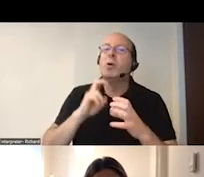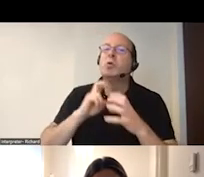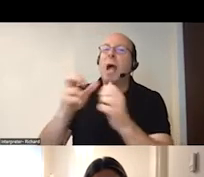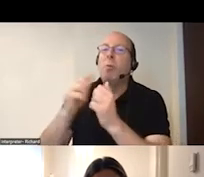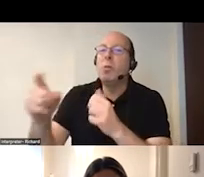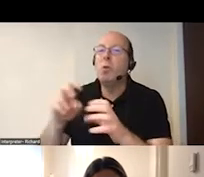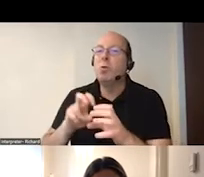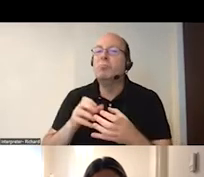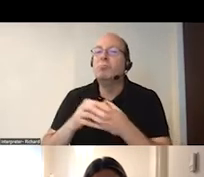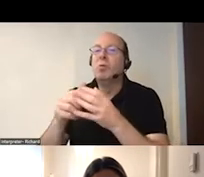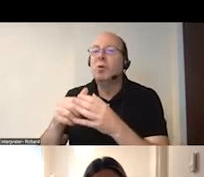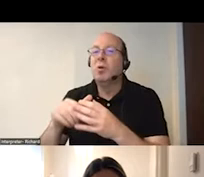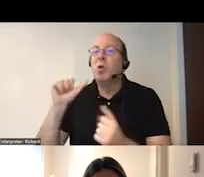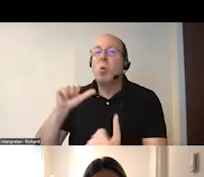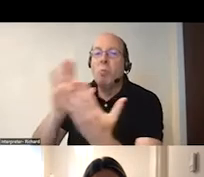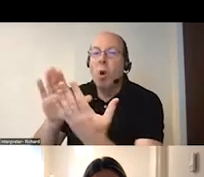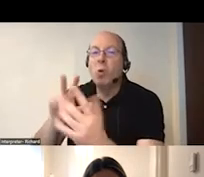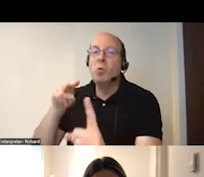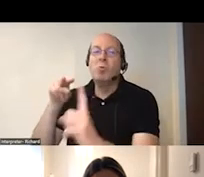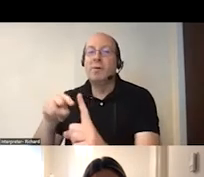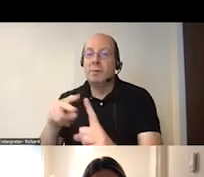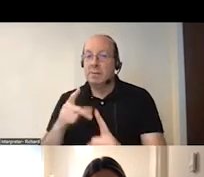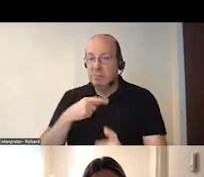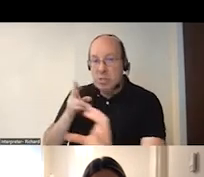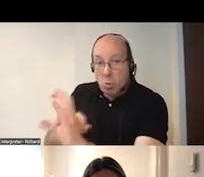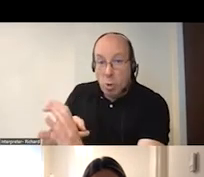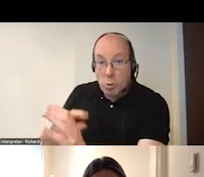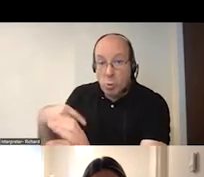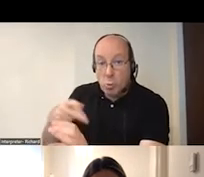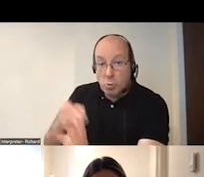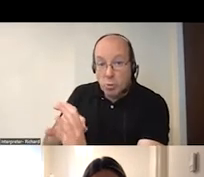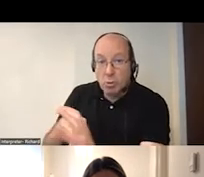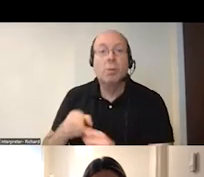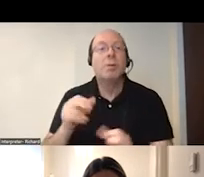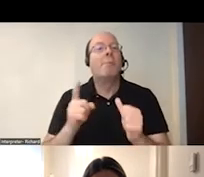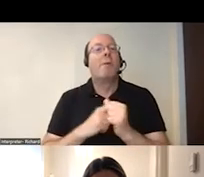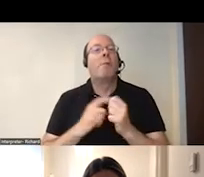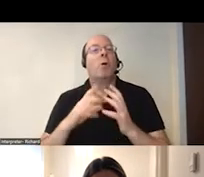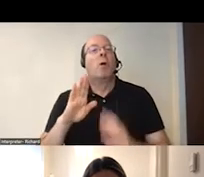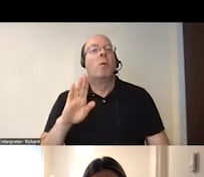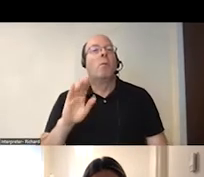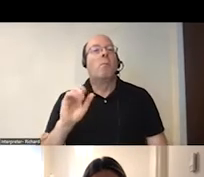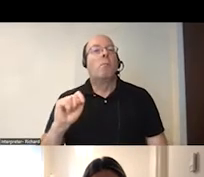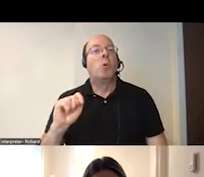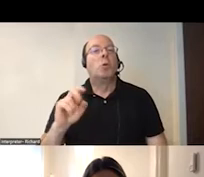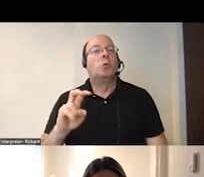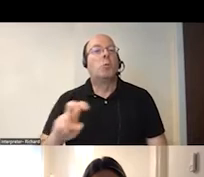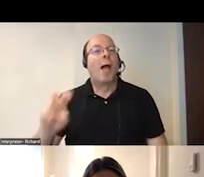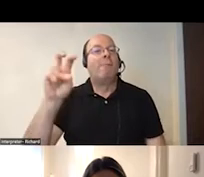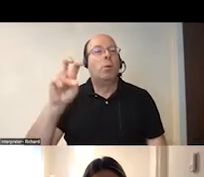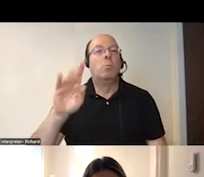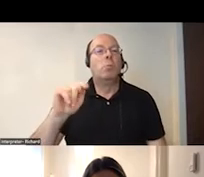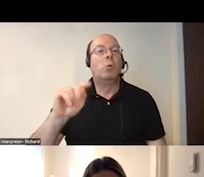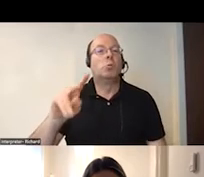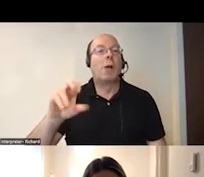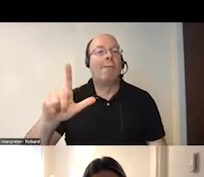world, the way that you approach it. Can we come with you? And so that's how my first group travel company started. And from there, I was